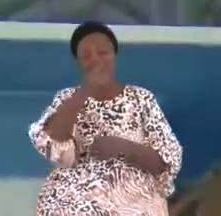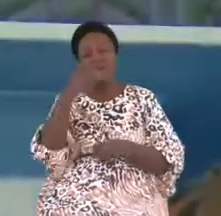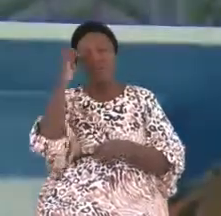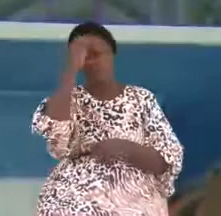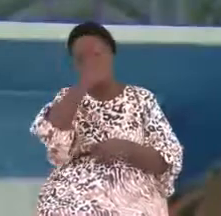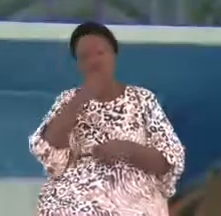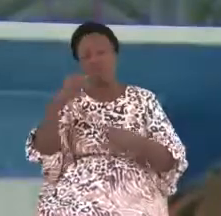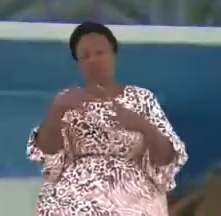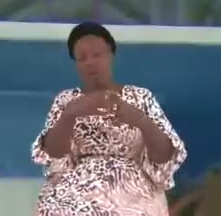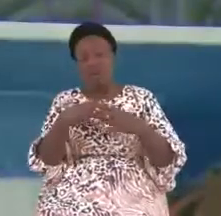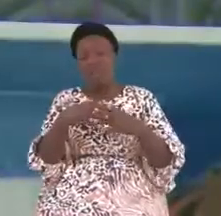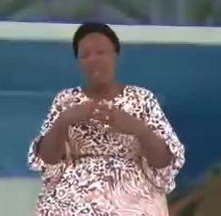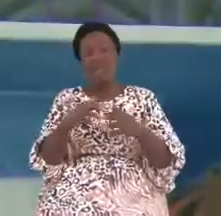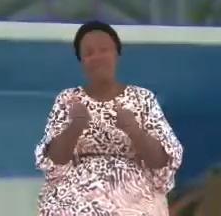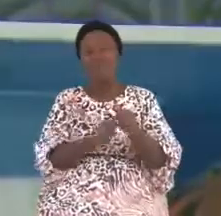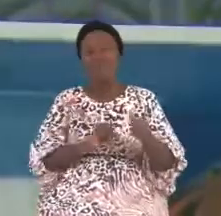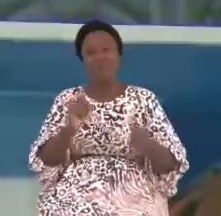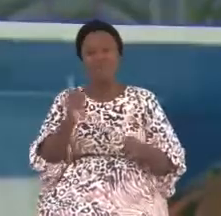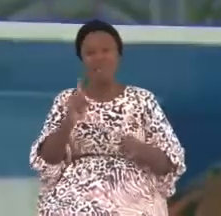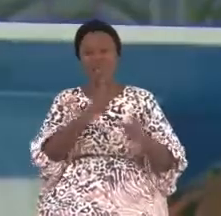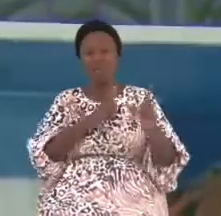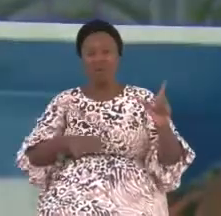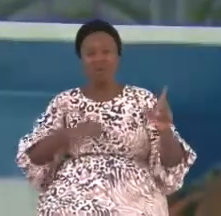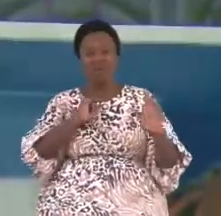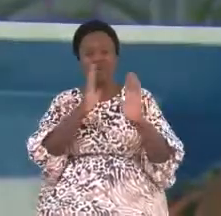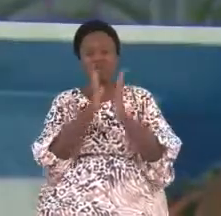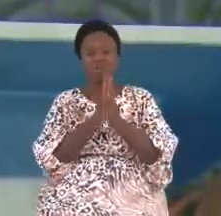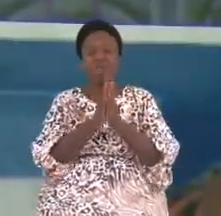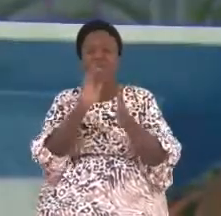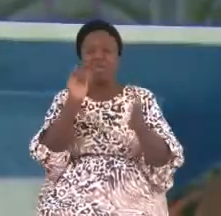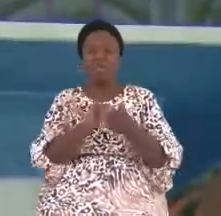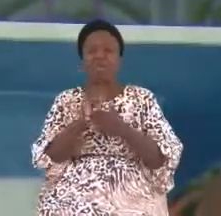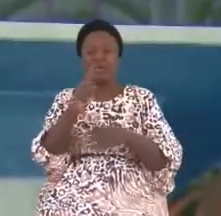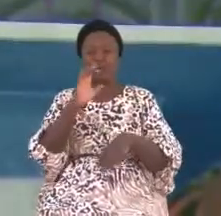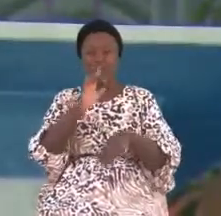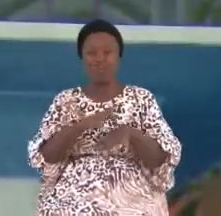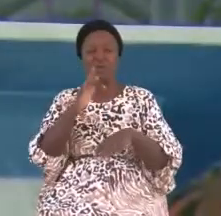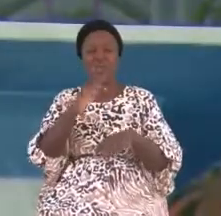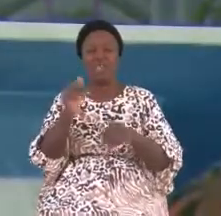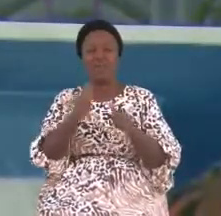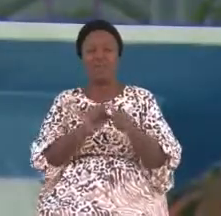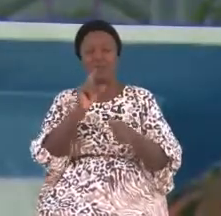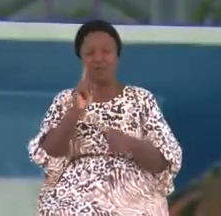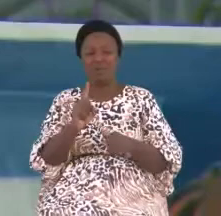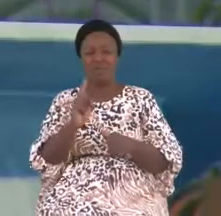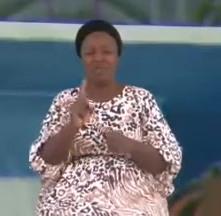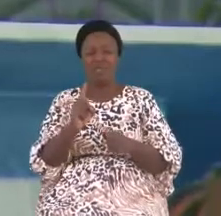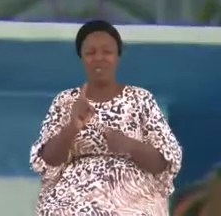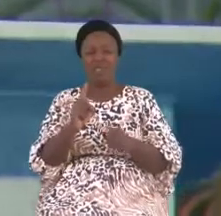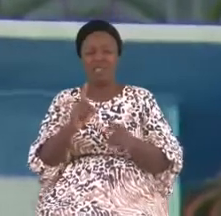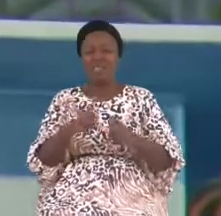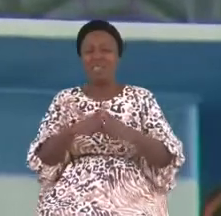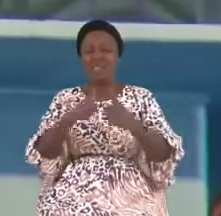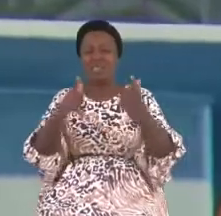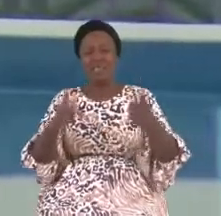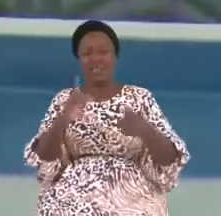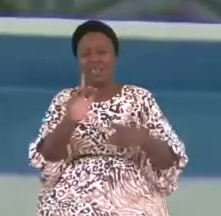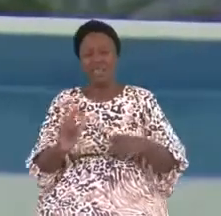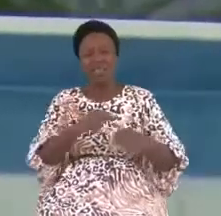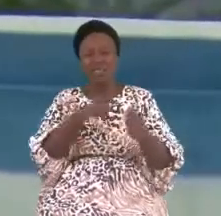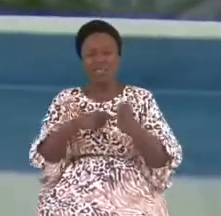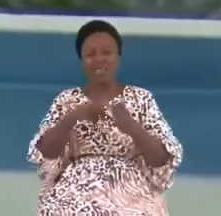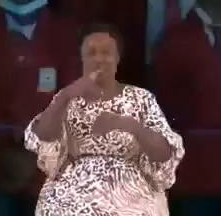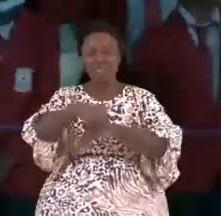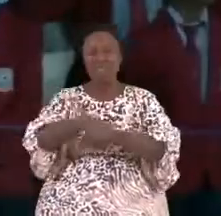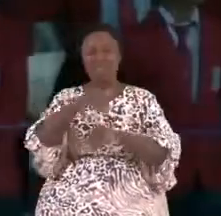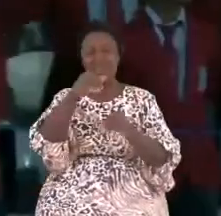asia everywhere lord i pray you touch everyone supernaturally tonight